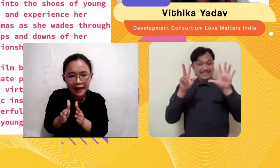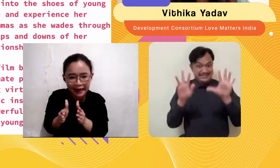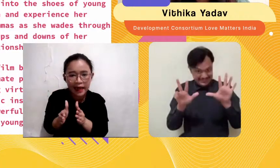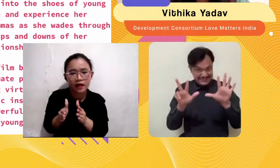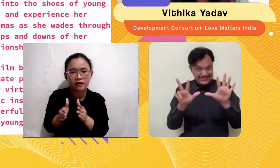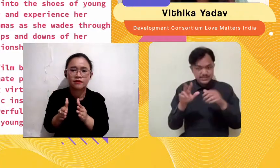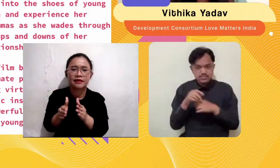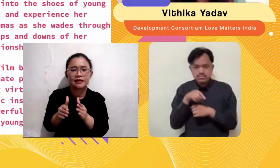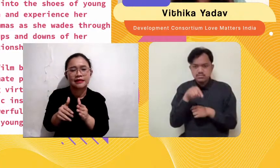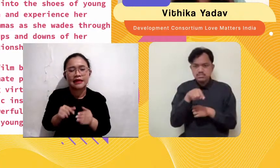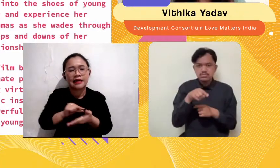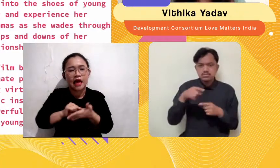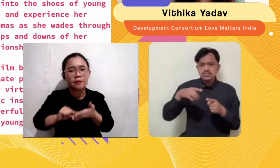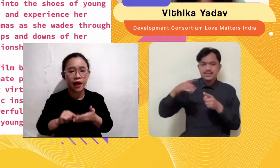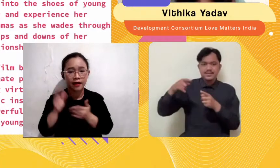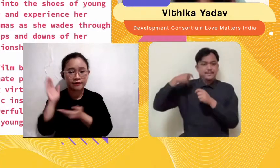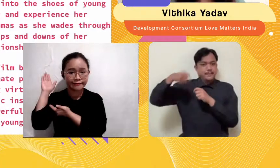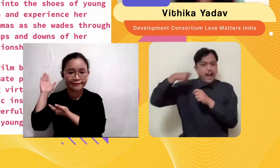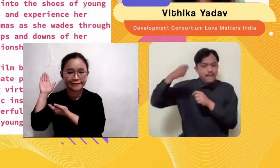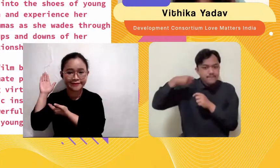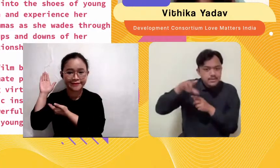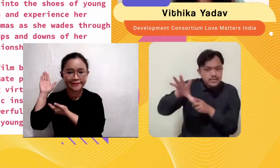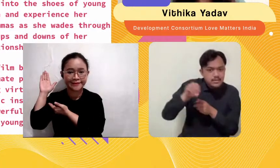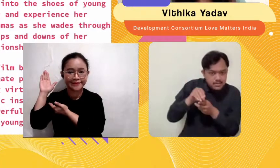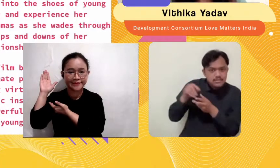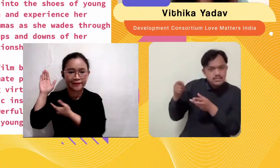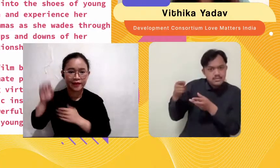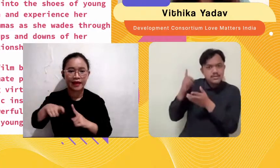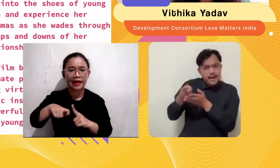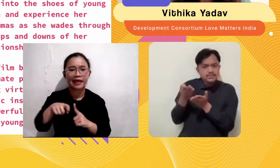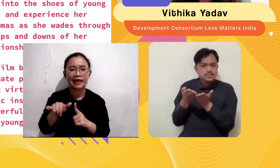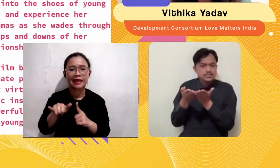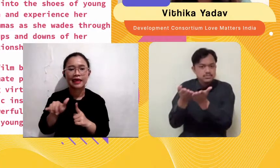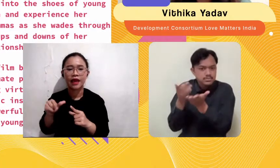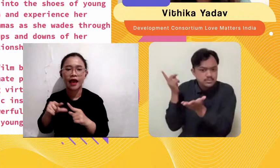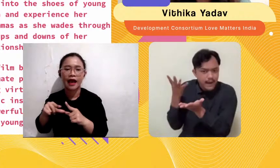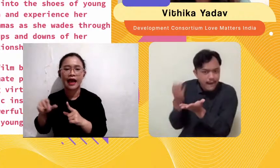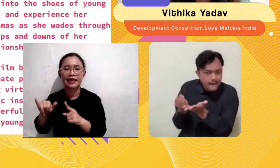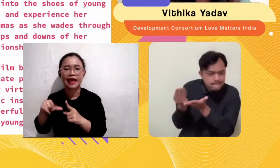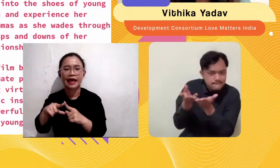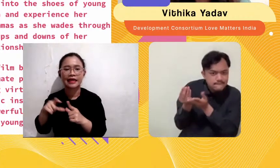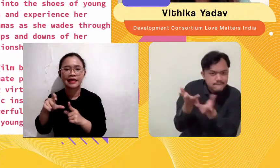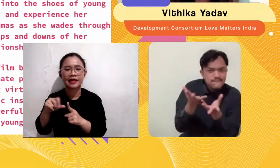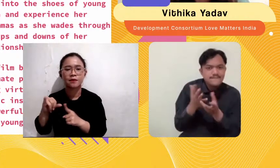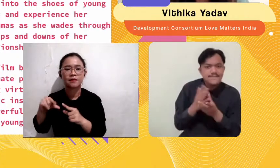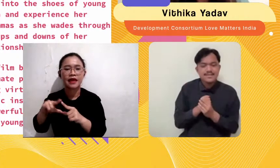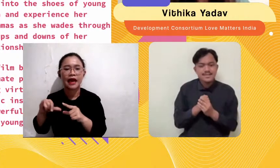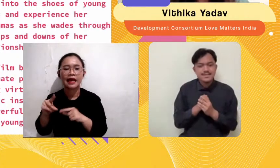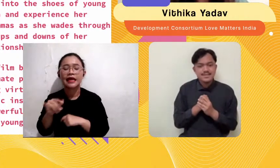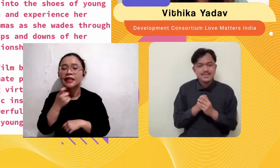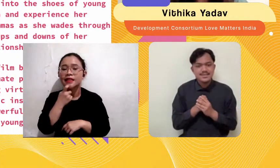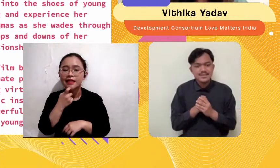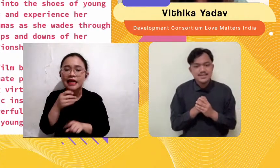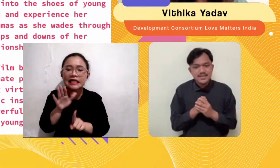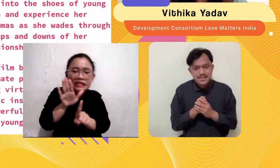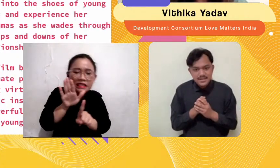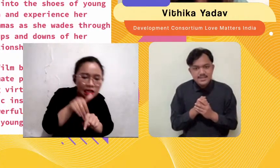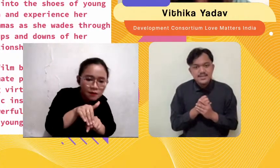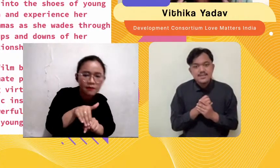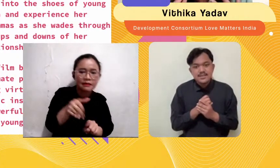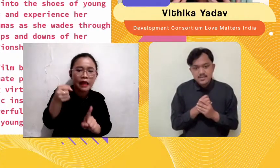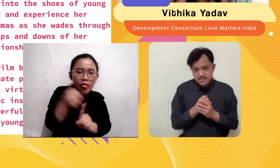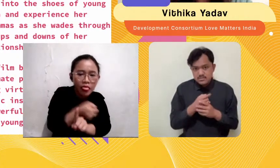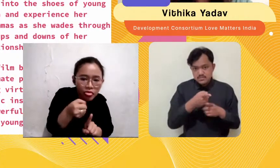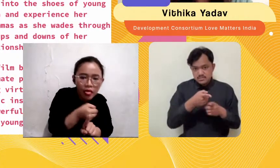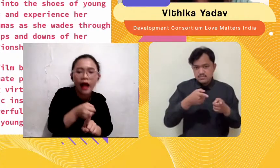an expensive medium, but the idea is when we think about digital pathways, we also need to think about the dissemination strategy. So for the purpose of this film,